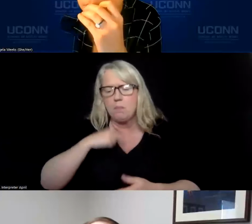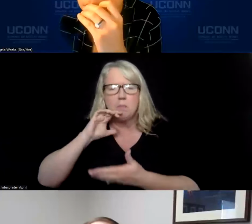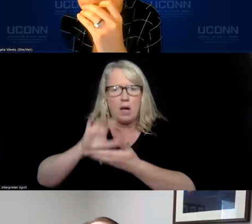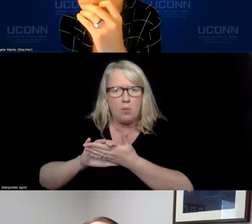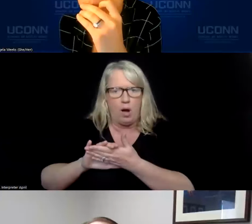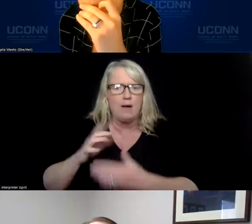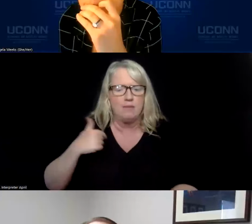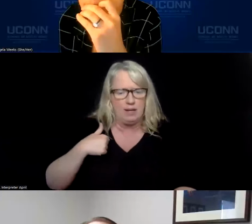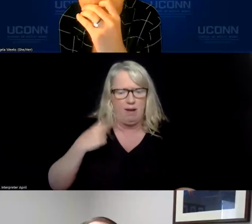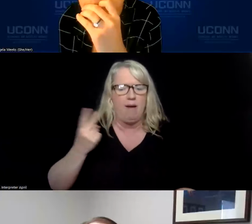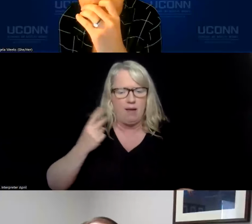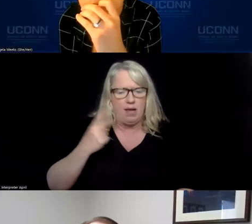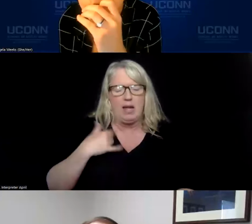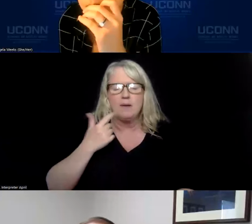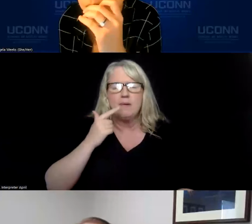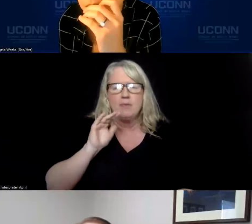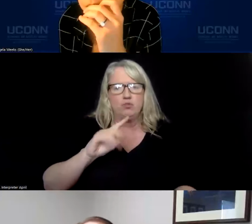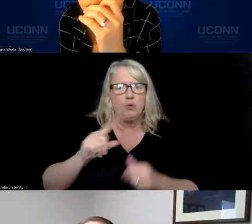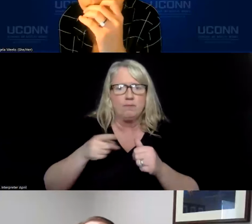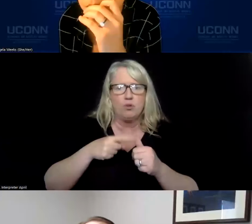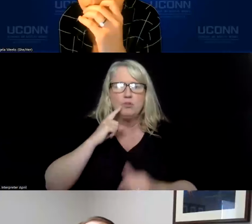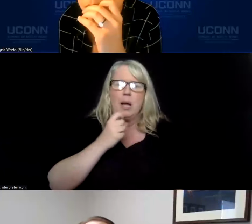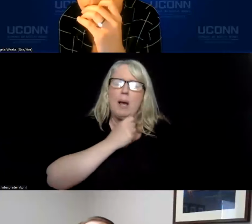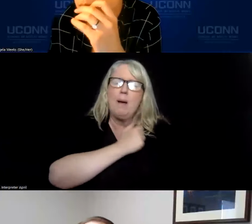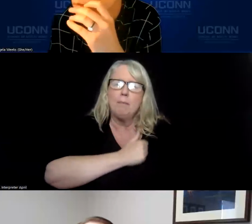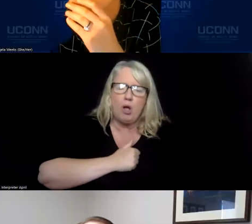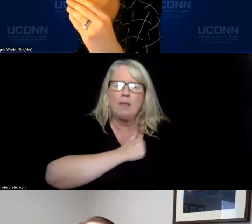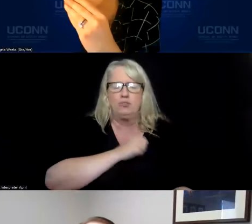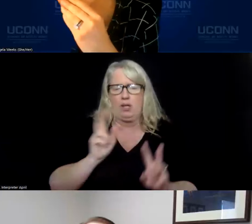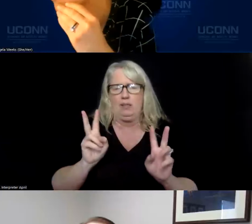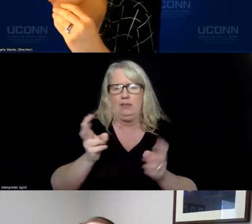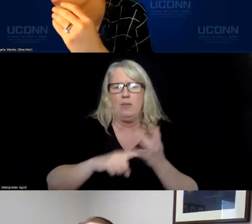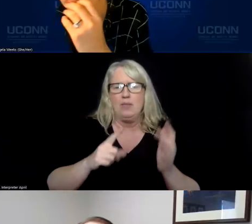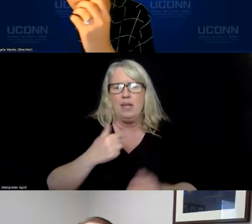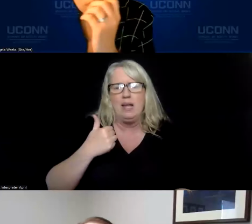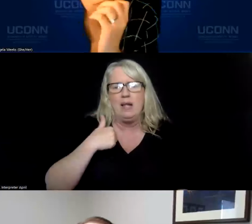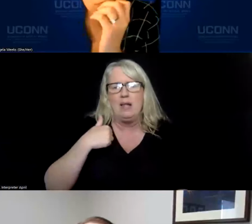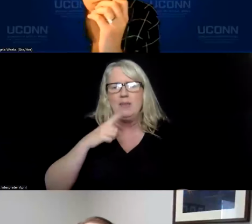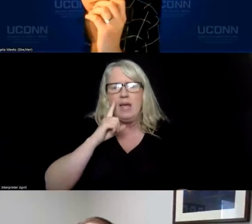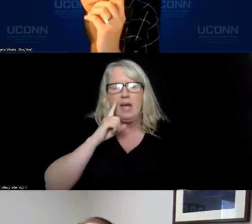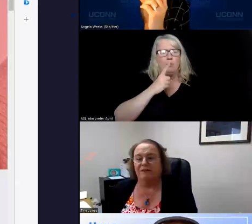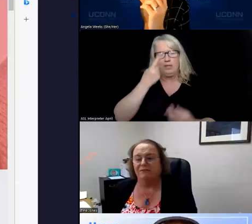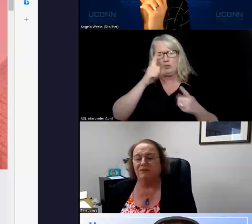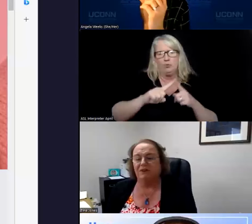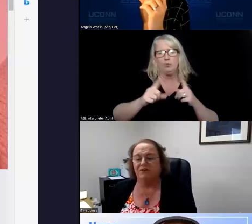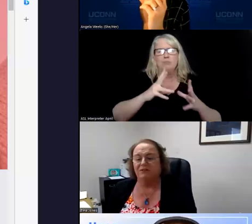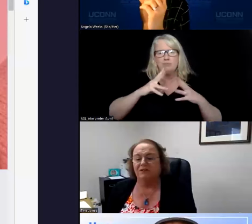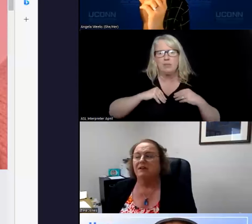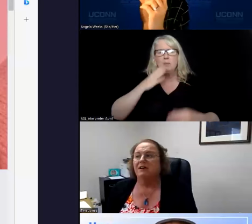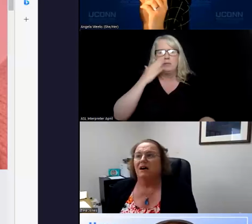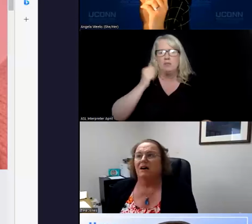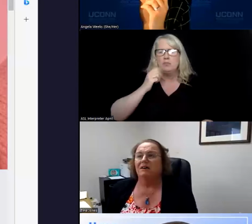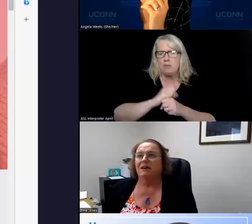where the child, first of all, apologized that we had agreed to take her in because she knew she had made our life